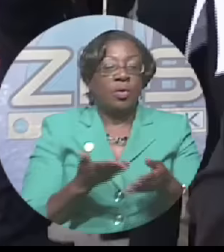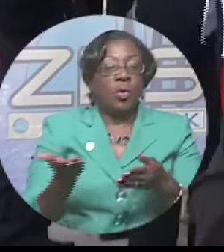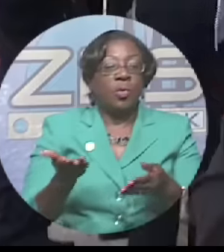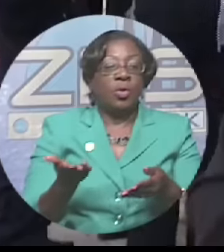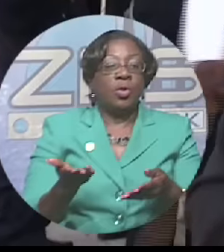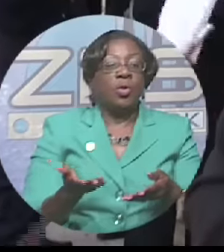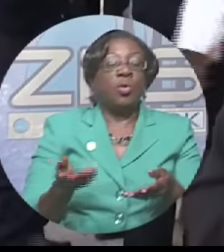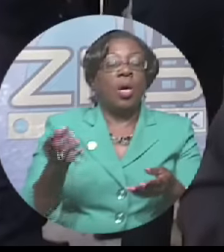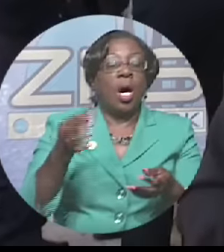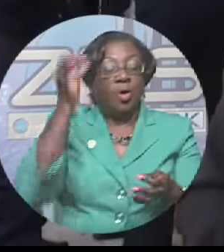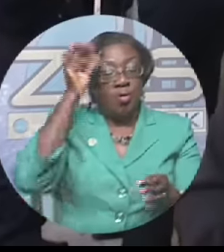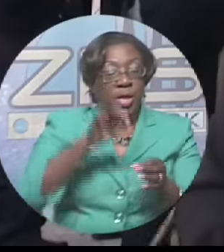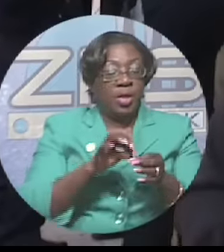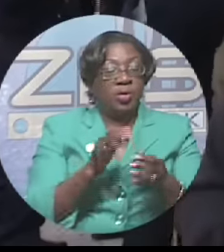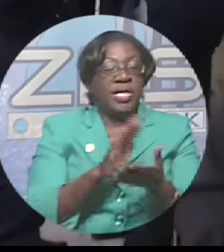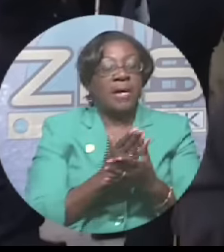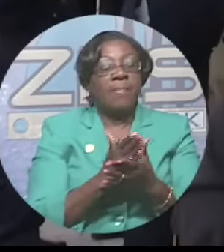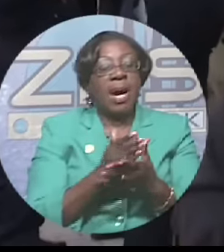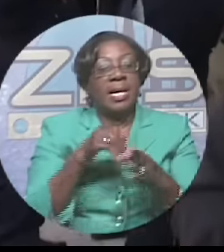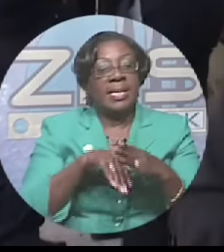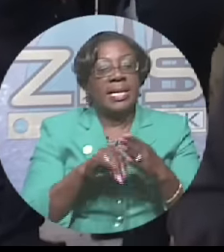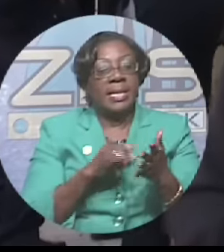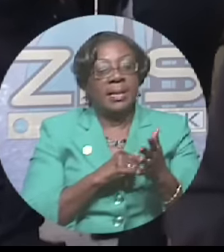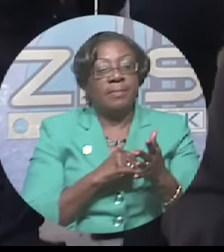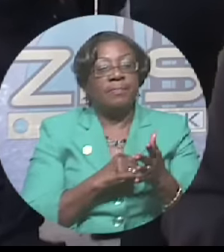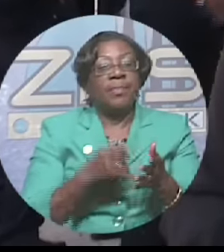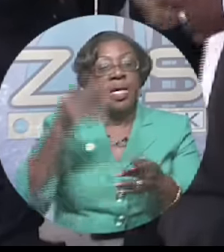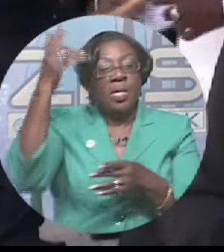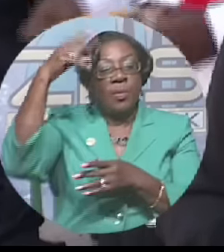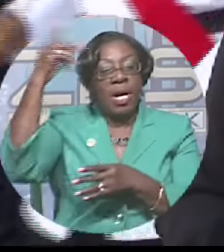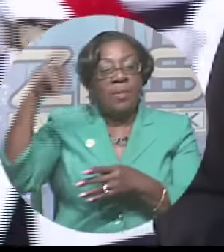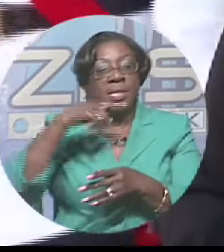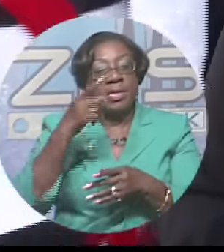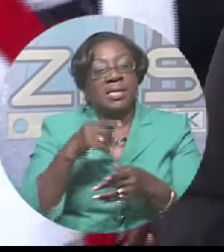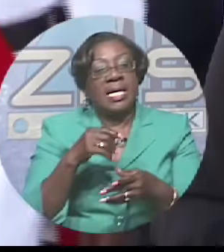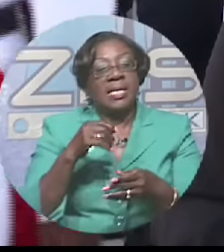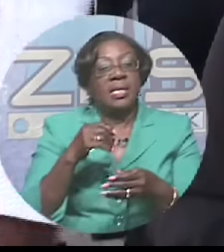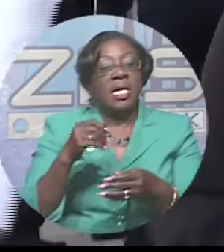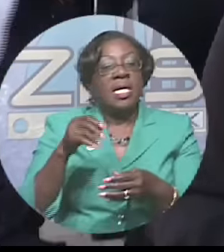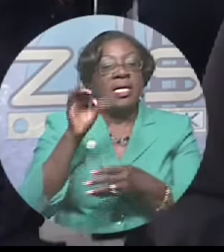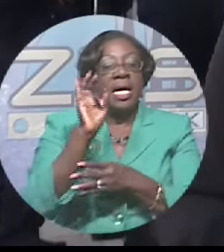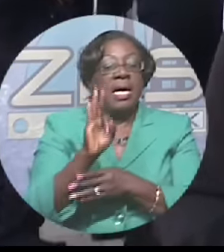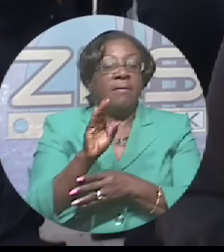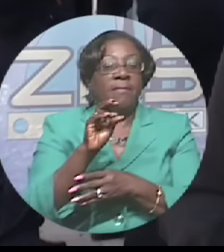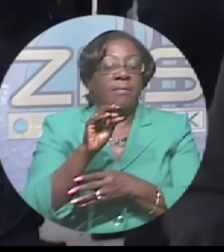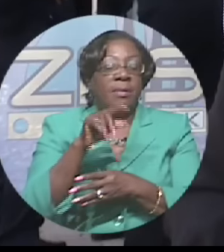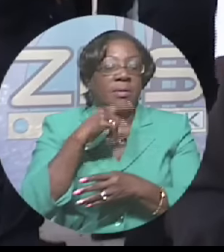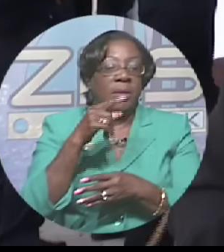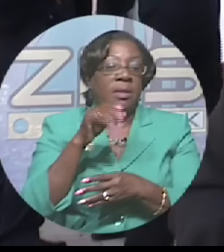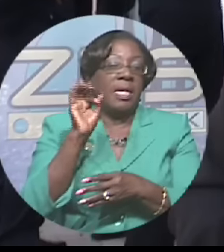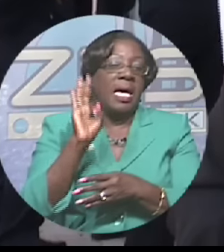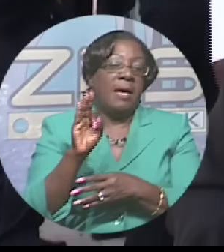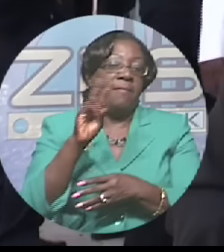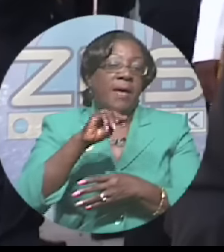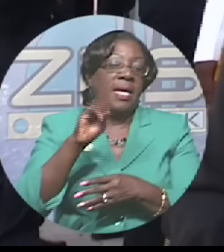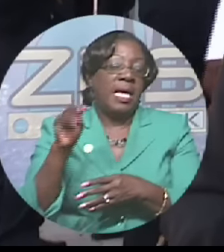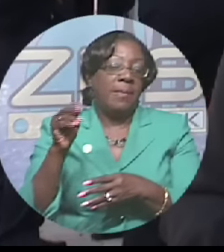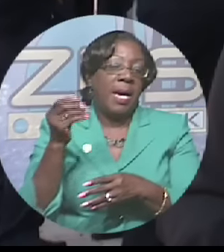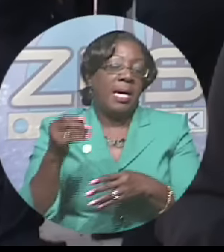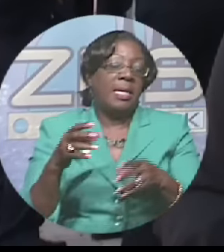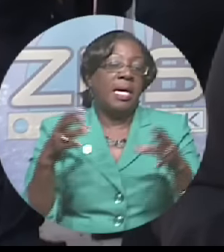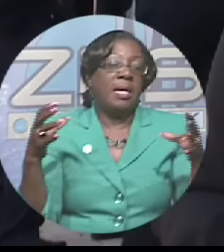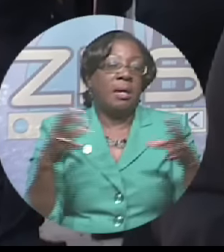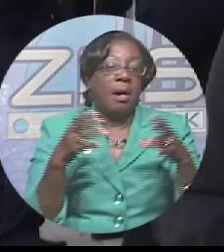to agree to participate. Now, following Wednesday's budget communication by Prime Minister Perry Christie, the official opposition, the Free National Movement, held a press